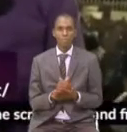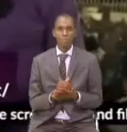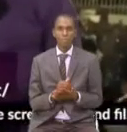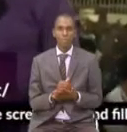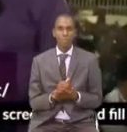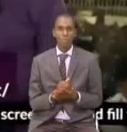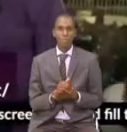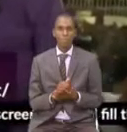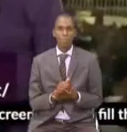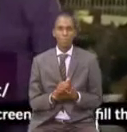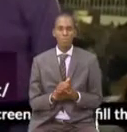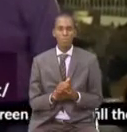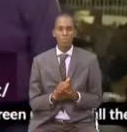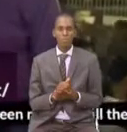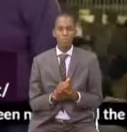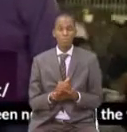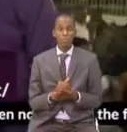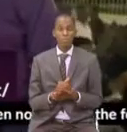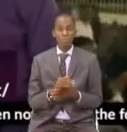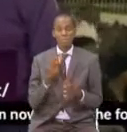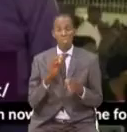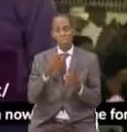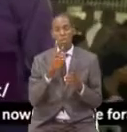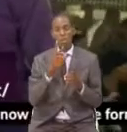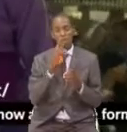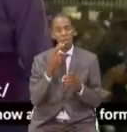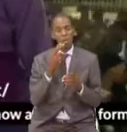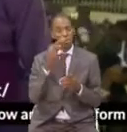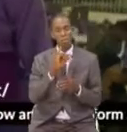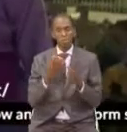If you are joining us through television or radio, you're saved already.